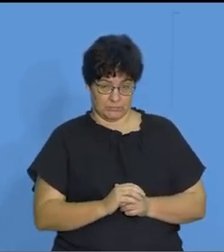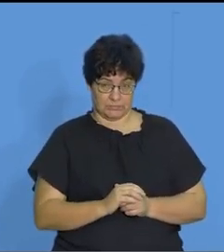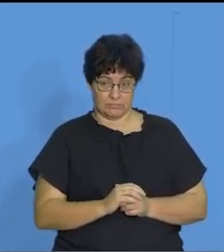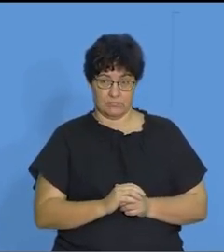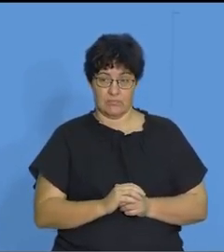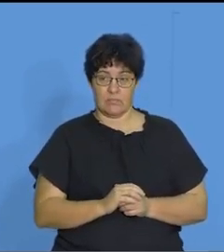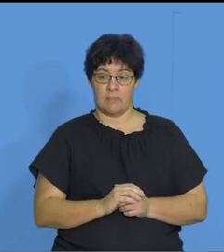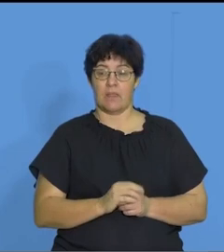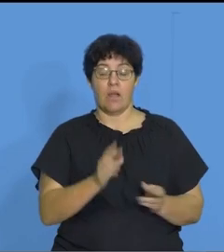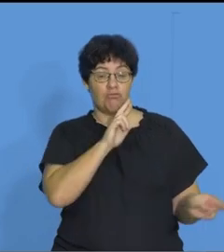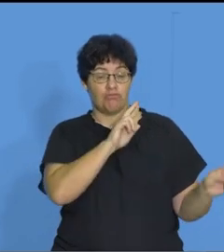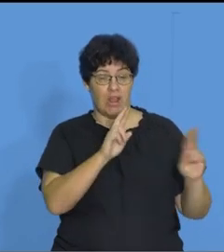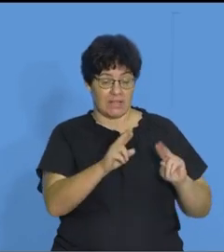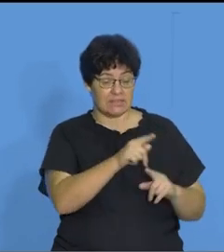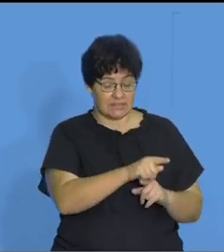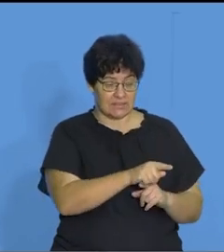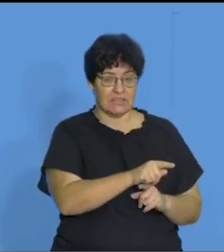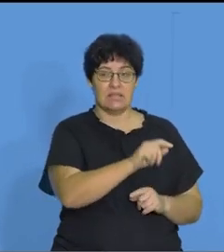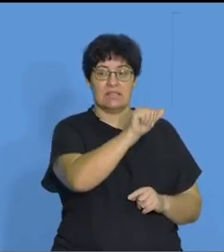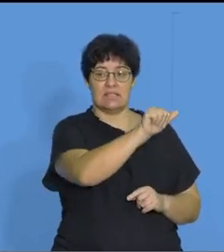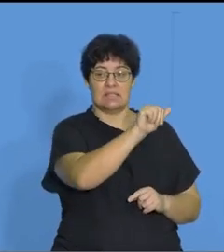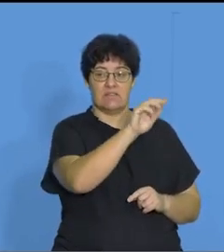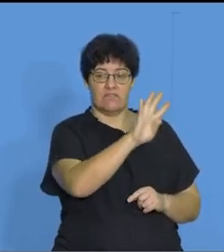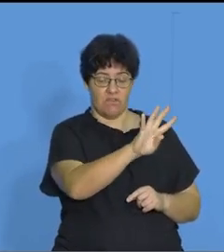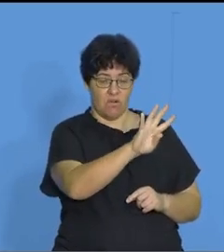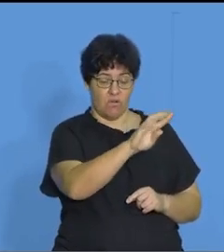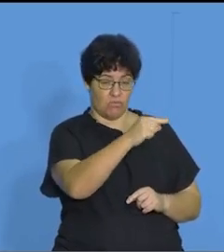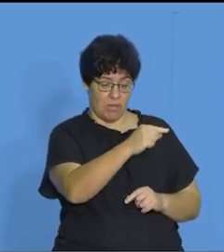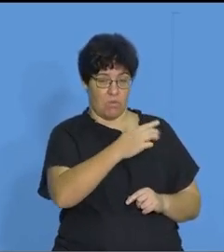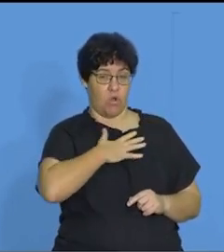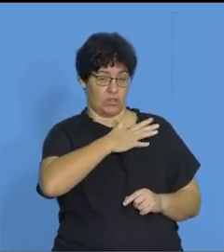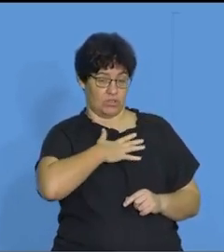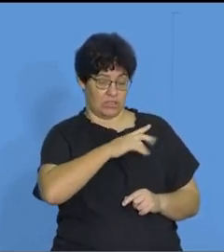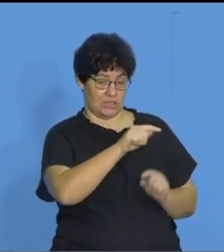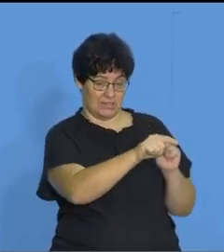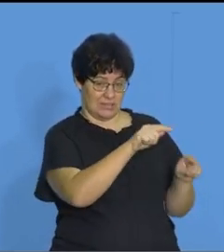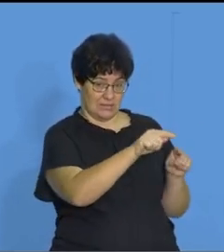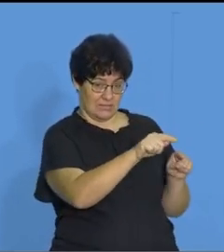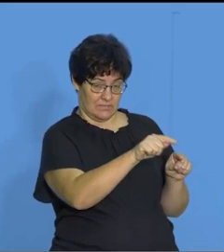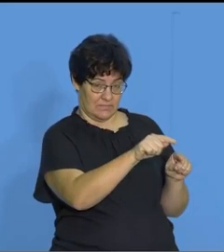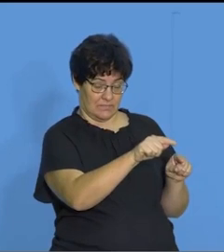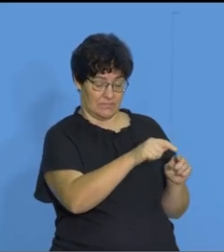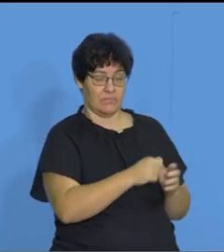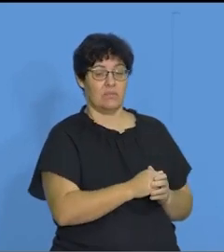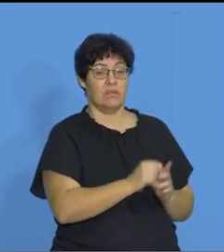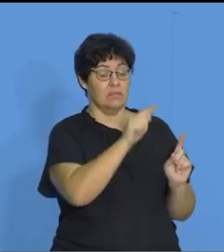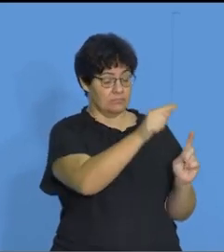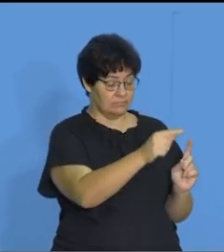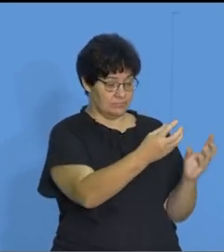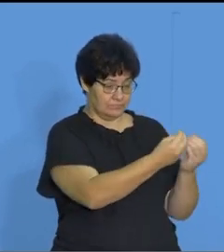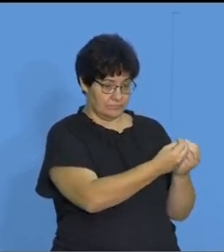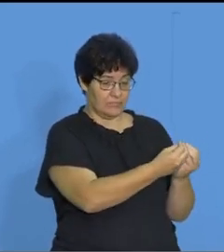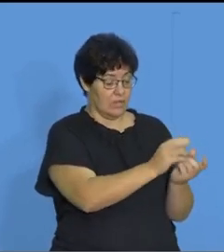dioxide, which reacts with 64 grams of oxygen, right? These are the two reactants. They form